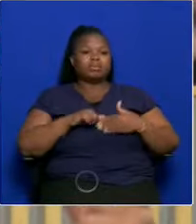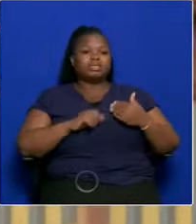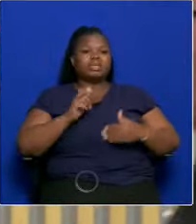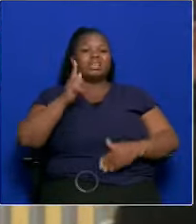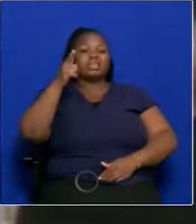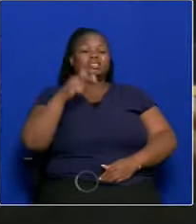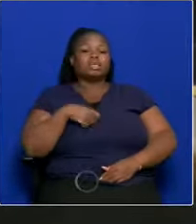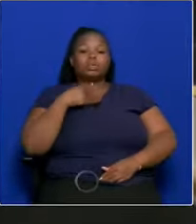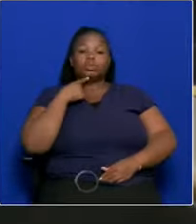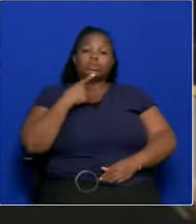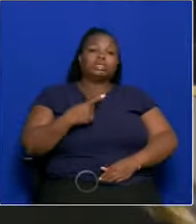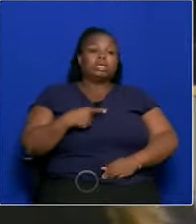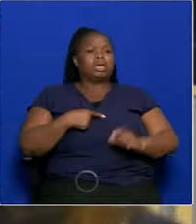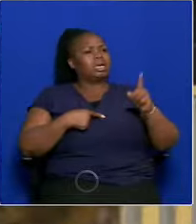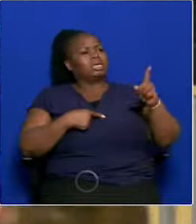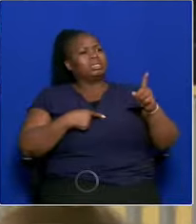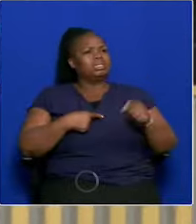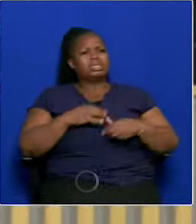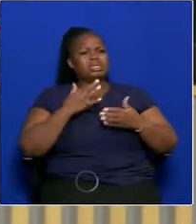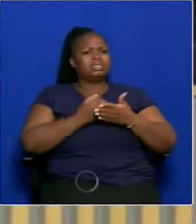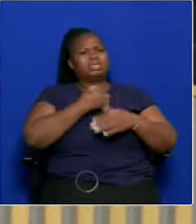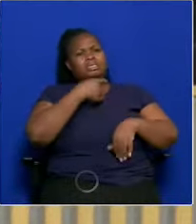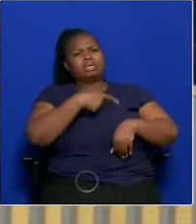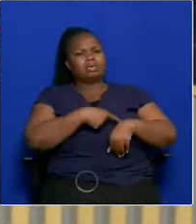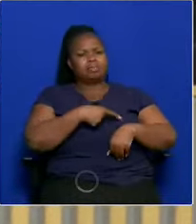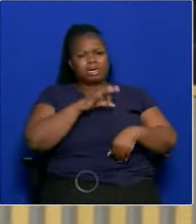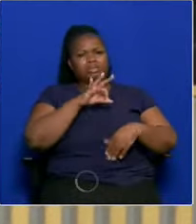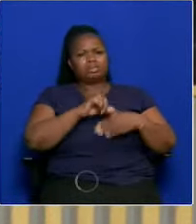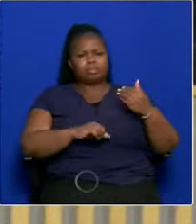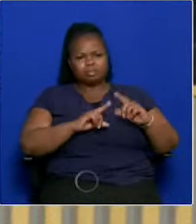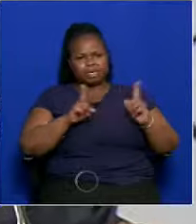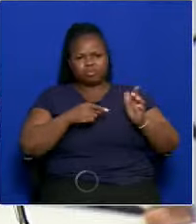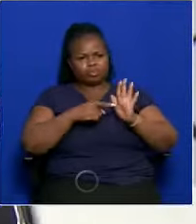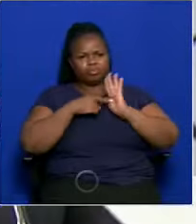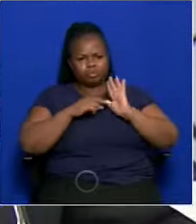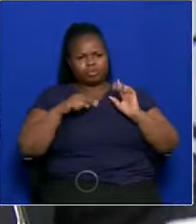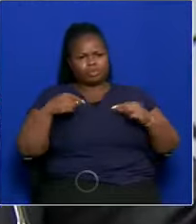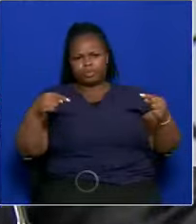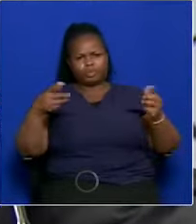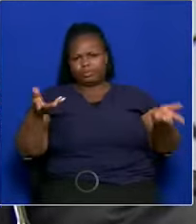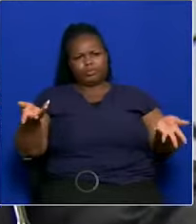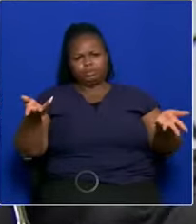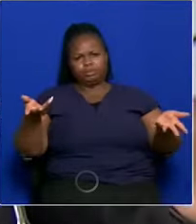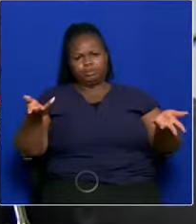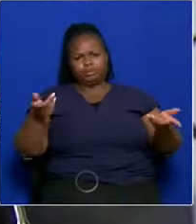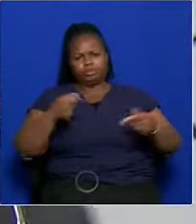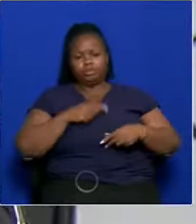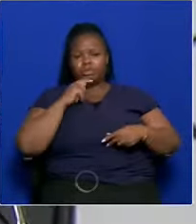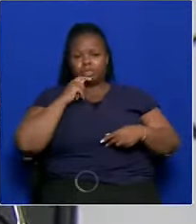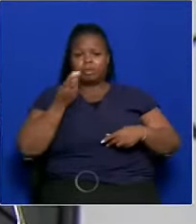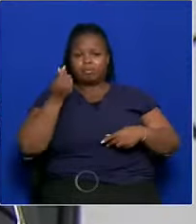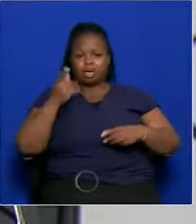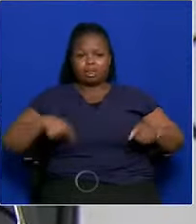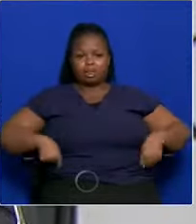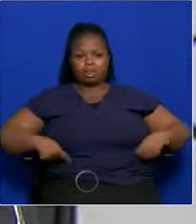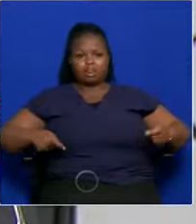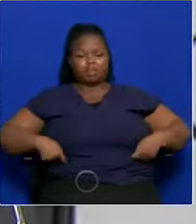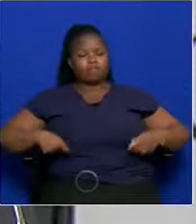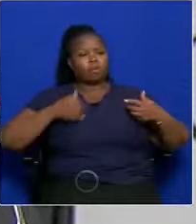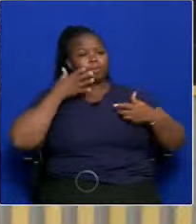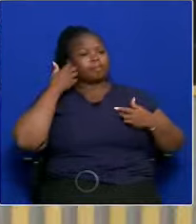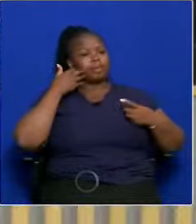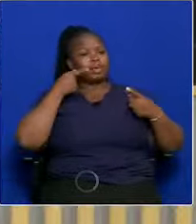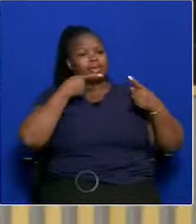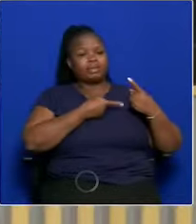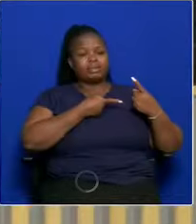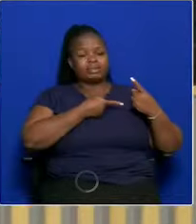these things take 3 months, but you are not able to show us that the money you took from CAT VIP services was